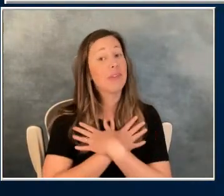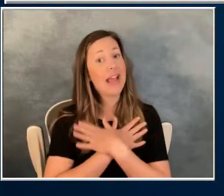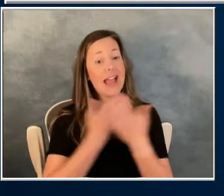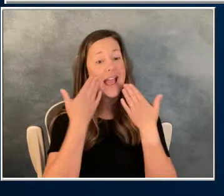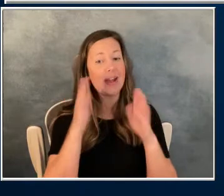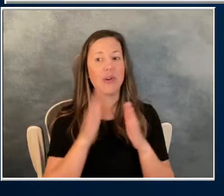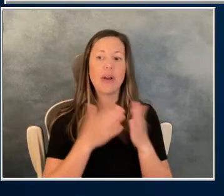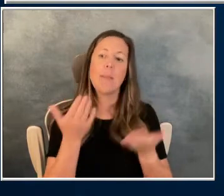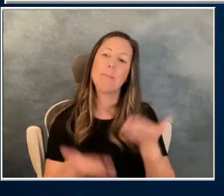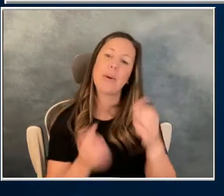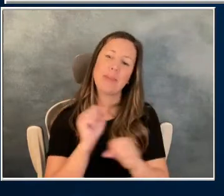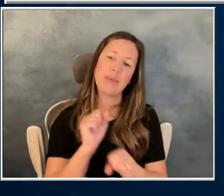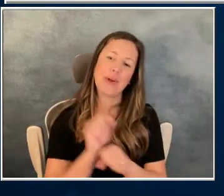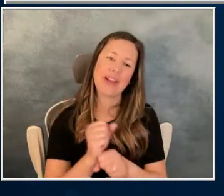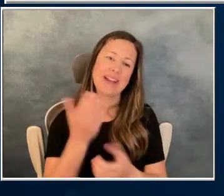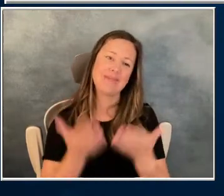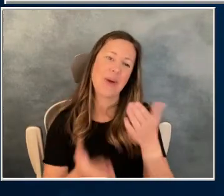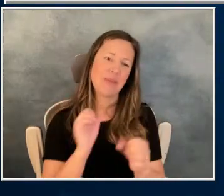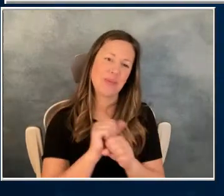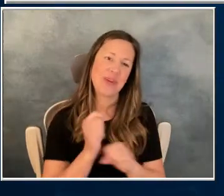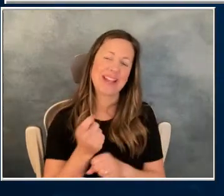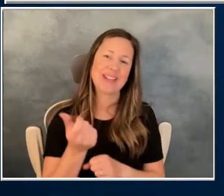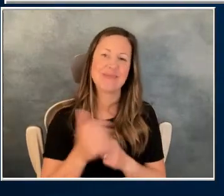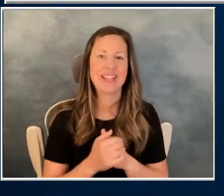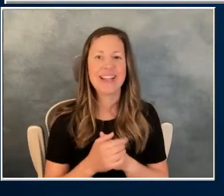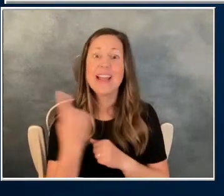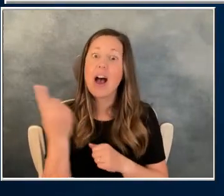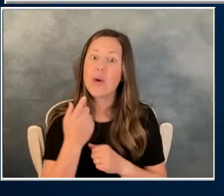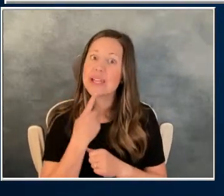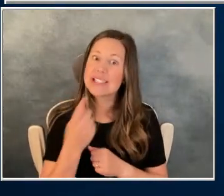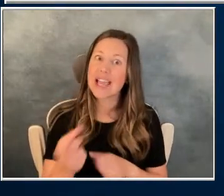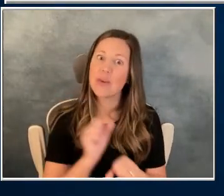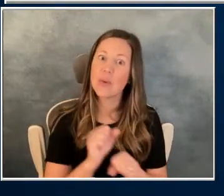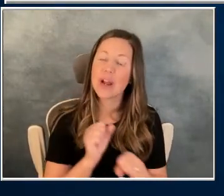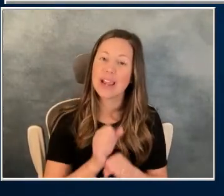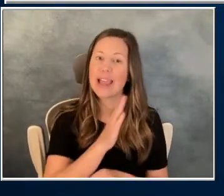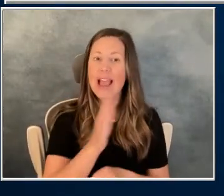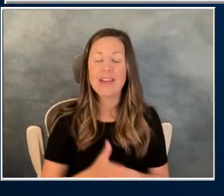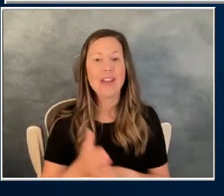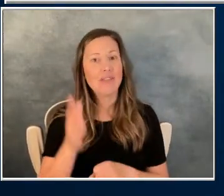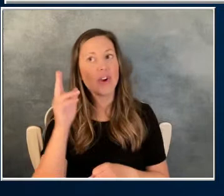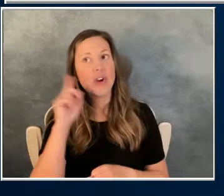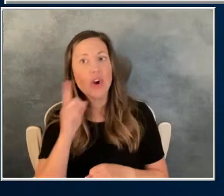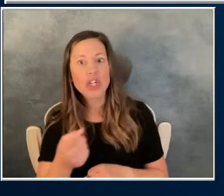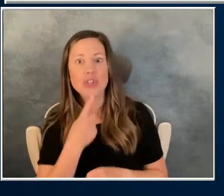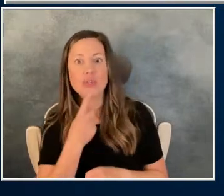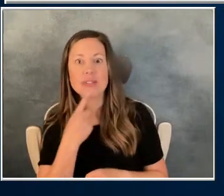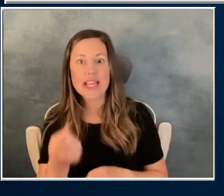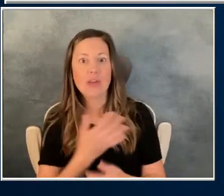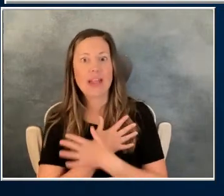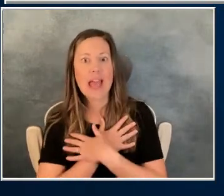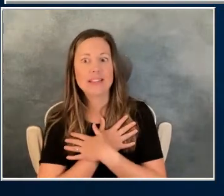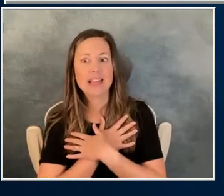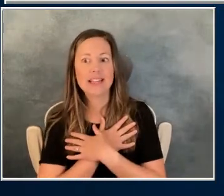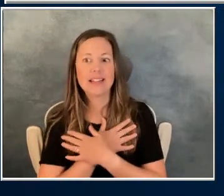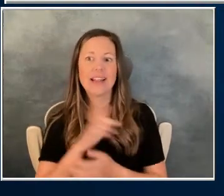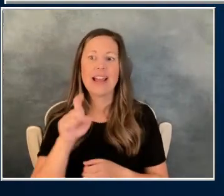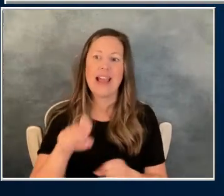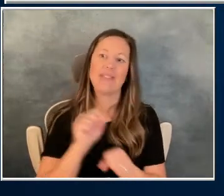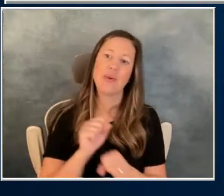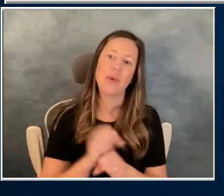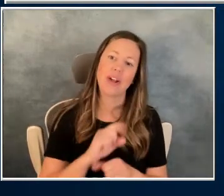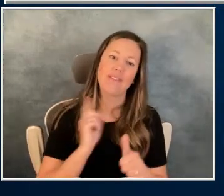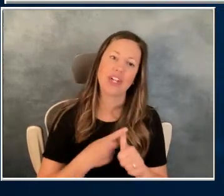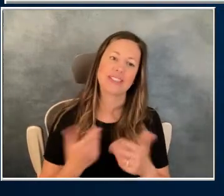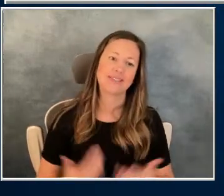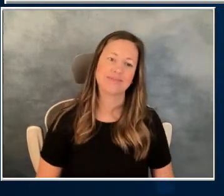Probably working a little bit. So you yeah. always say you're I working. know. I've never heard you say you're relaxing and then just stop at that. Well, I got to work first. Yes,